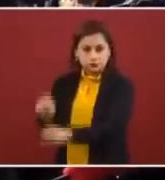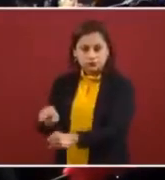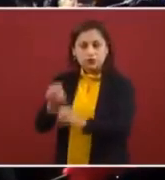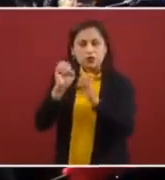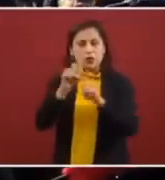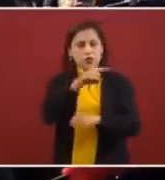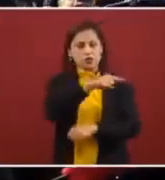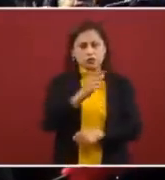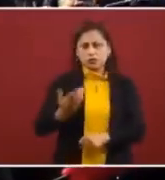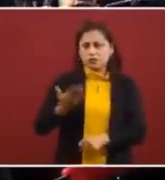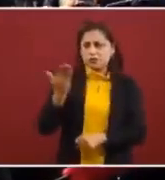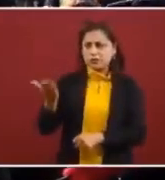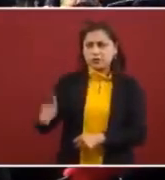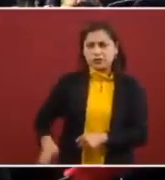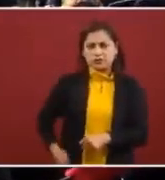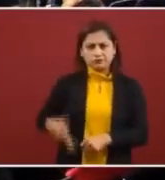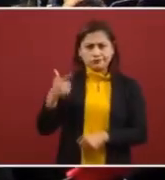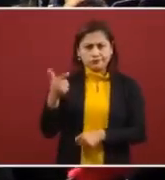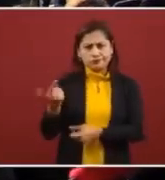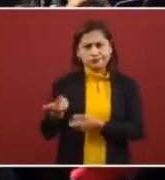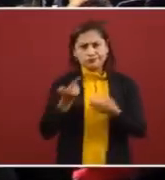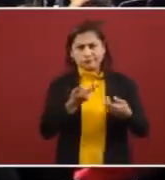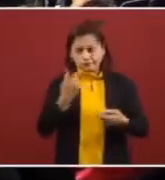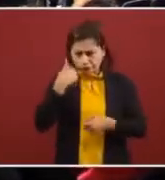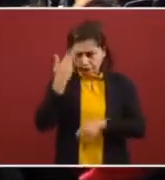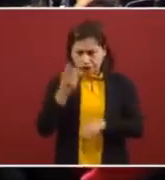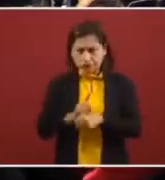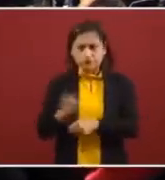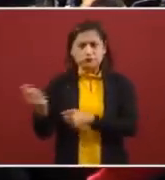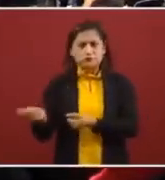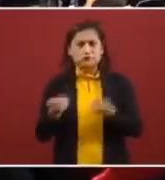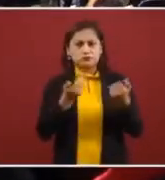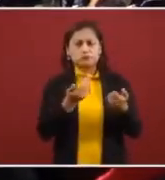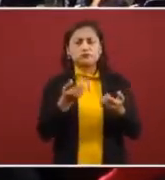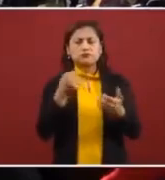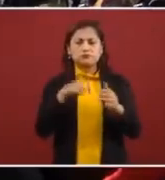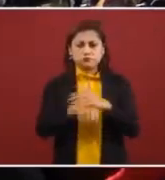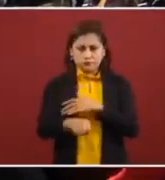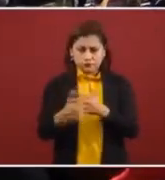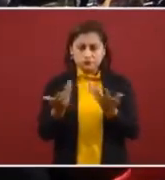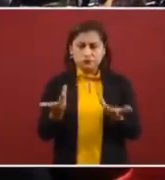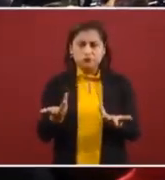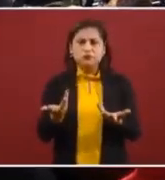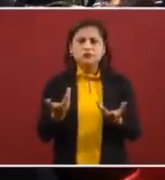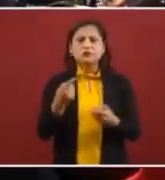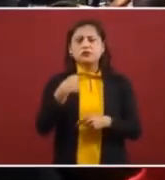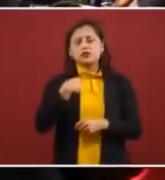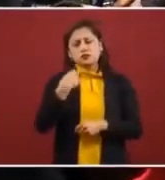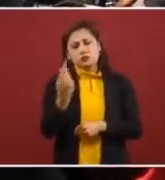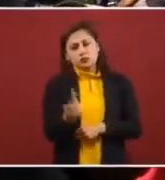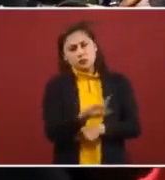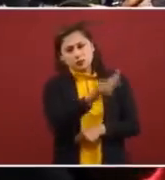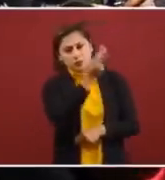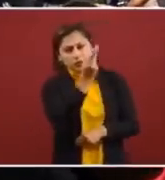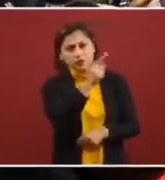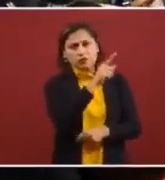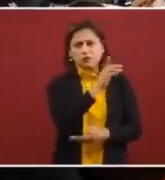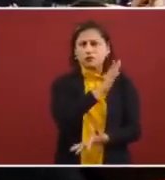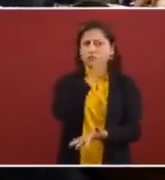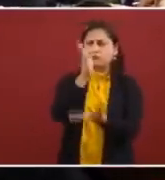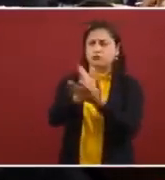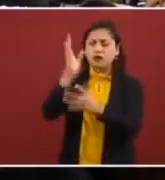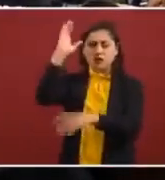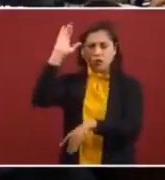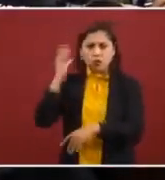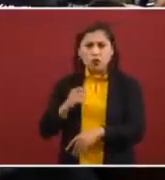so what are you going to do with these people? So when are you going to go to Culiacán to give